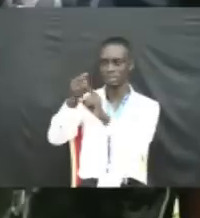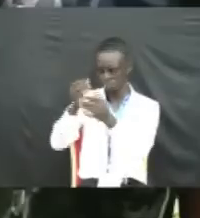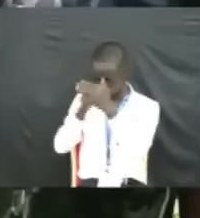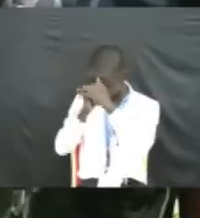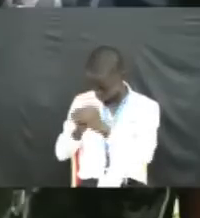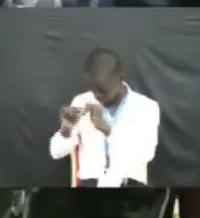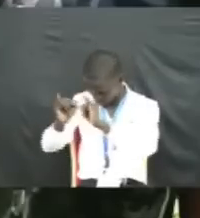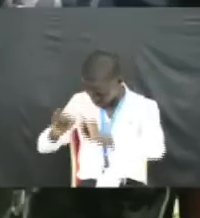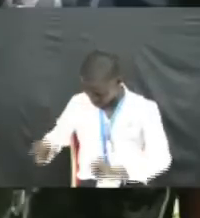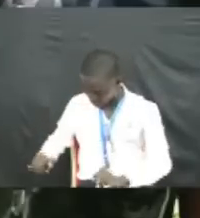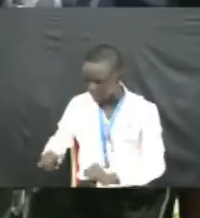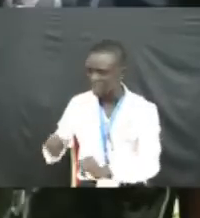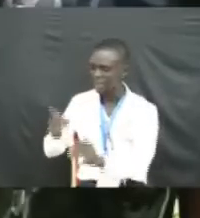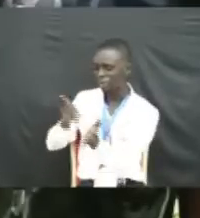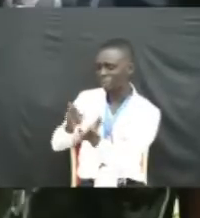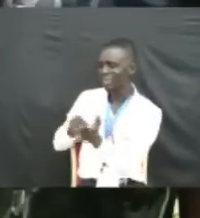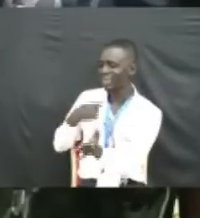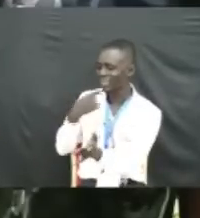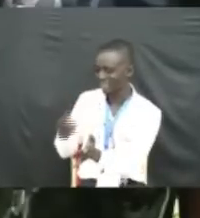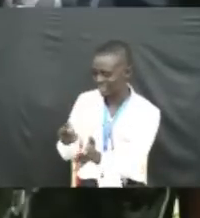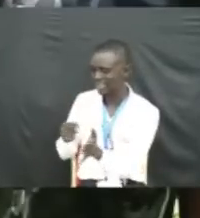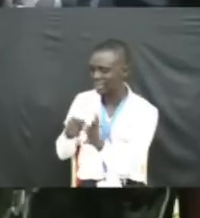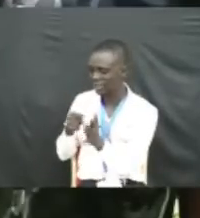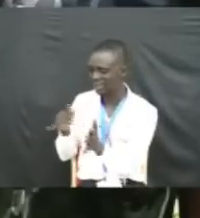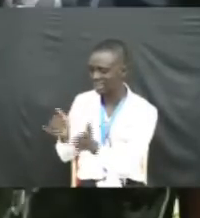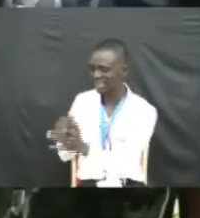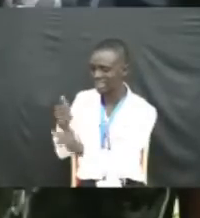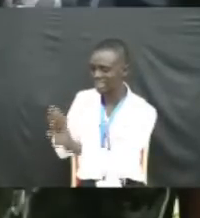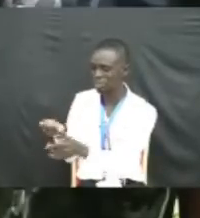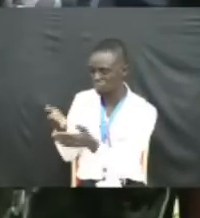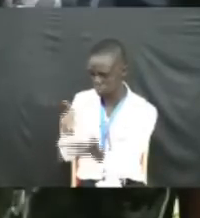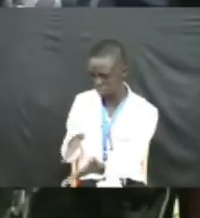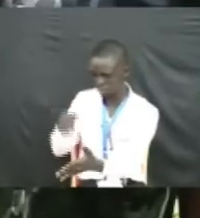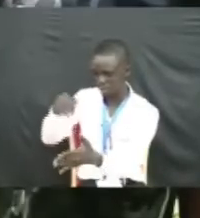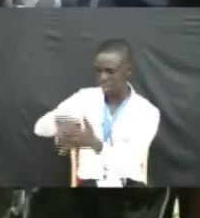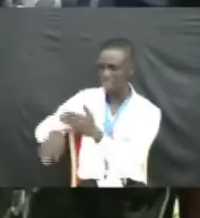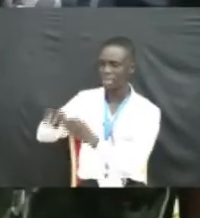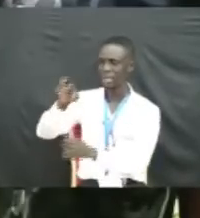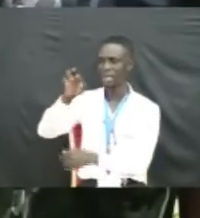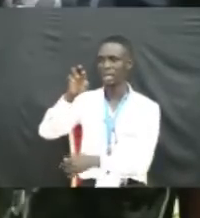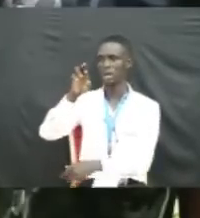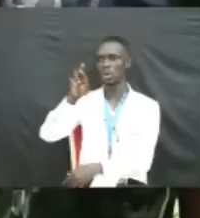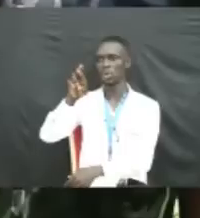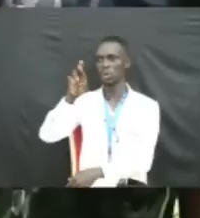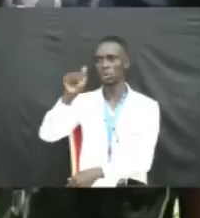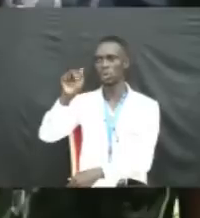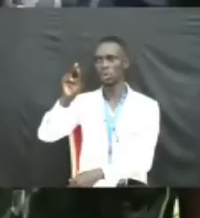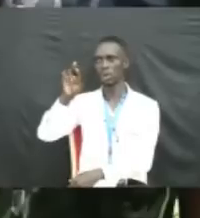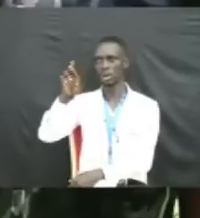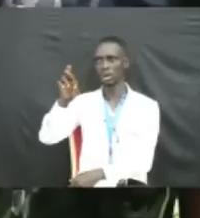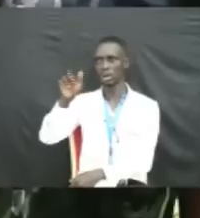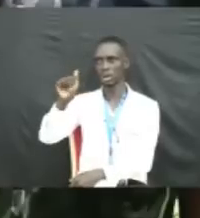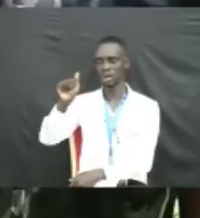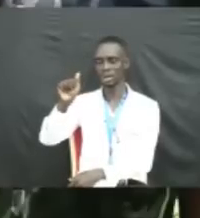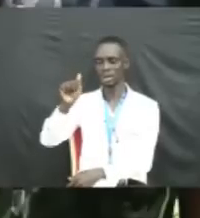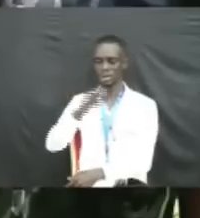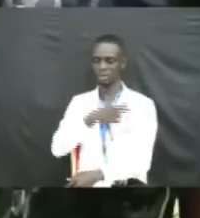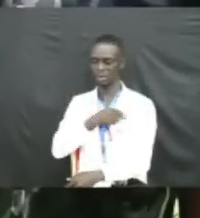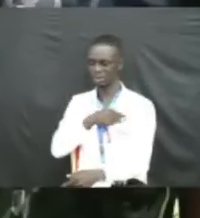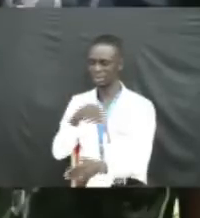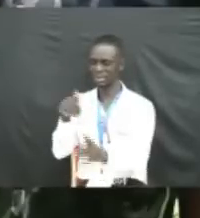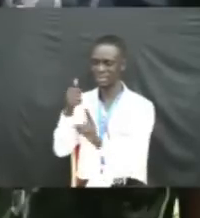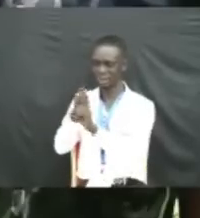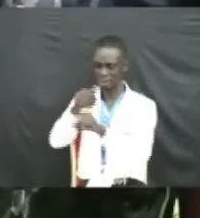by a medical doctor at the Orurara government hospital. He was to be sent to the merchant